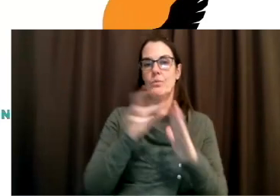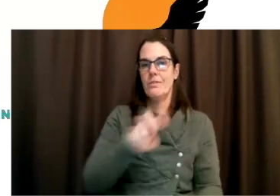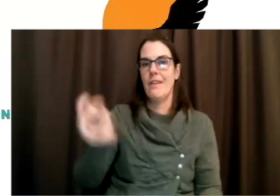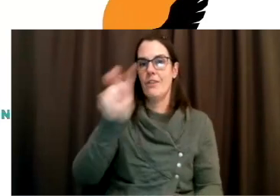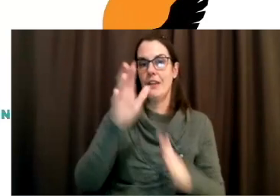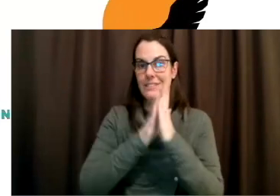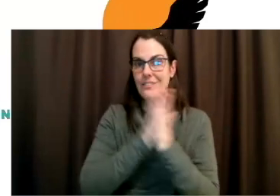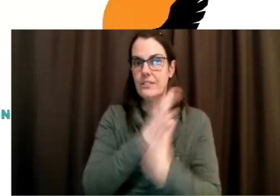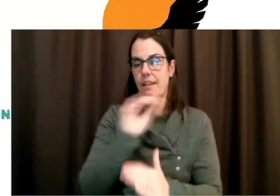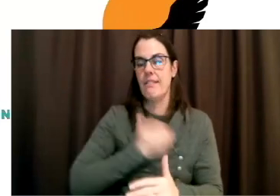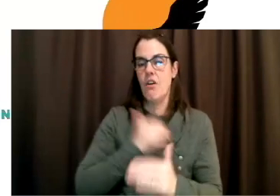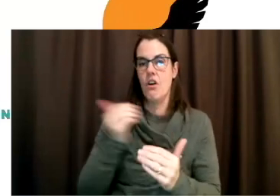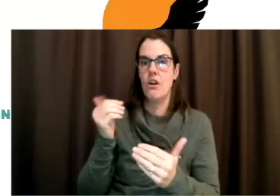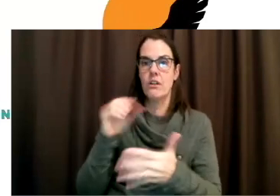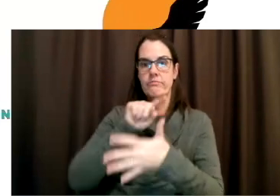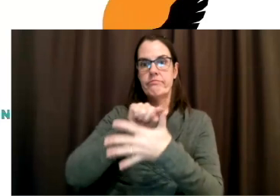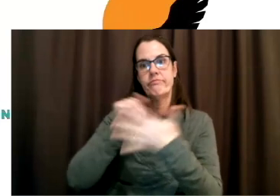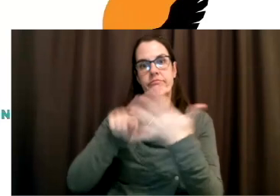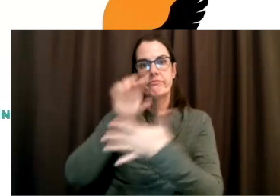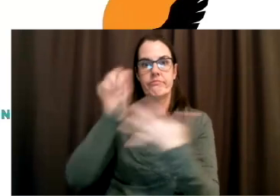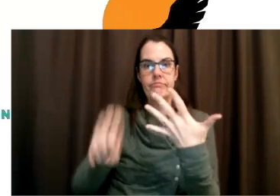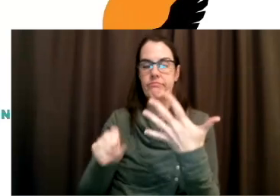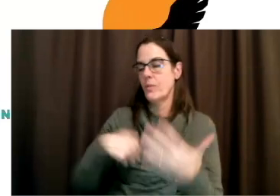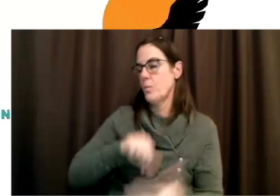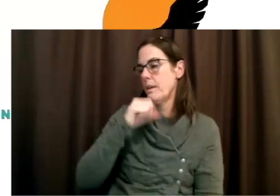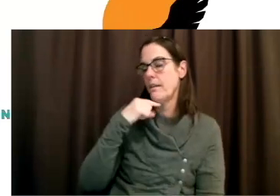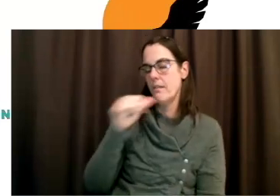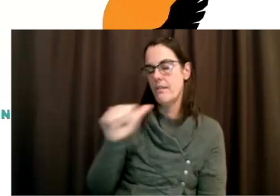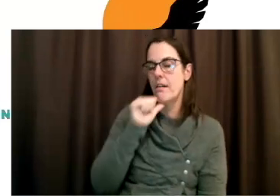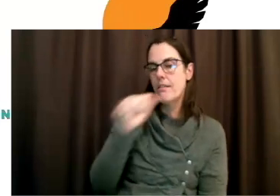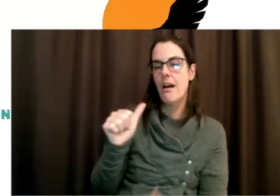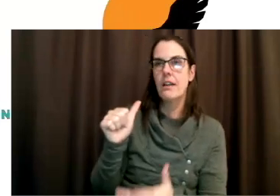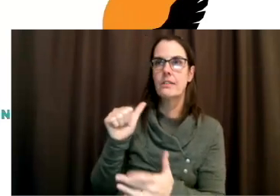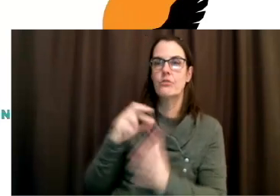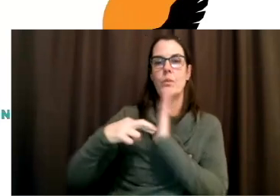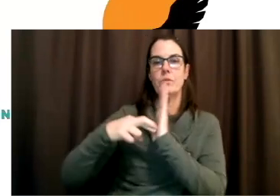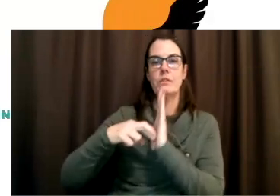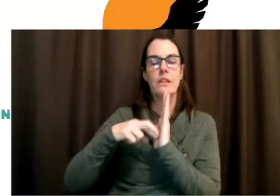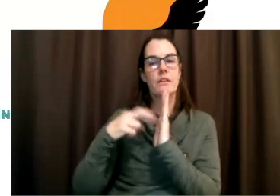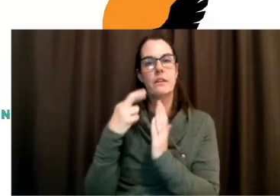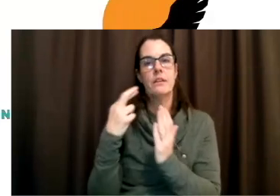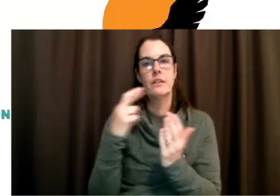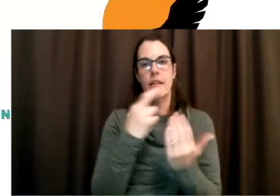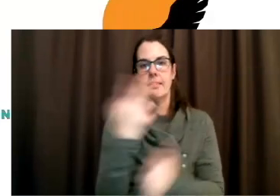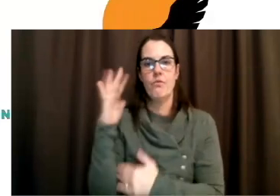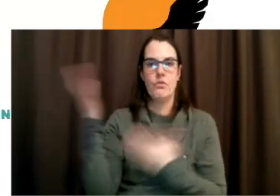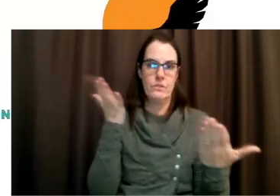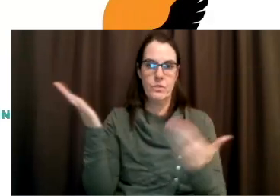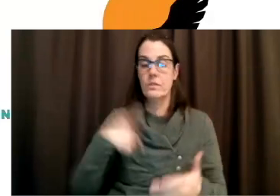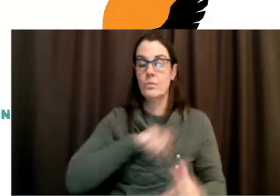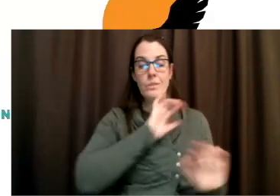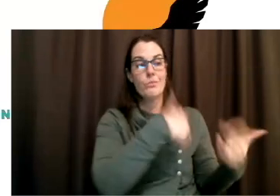offerings. We are not speaking for or representing the Forest Service in this work, and so we're really providing this information